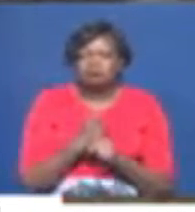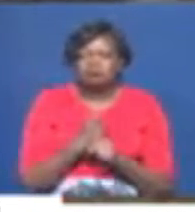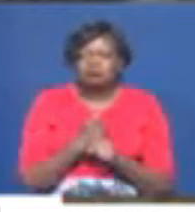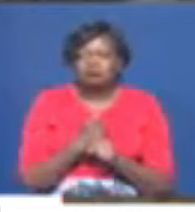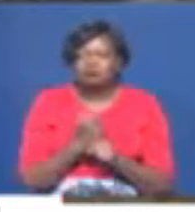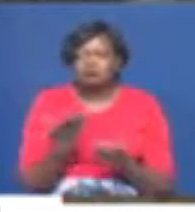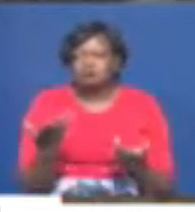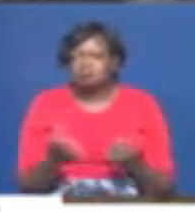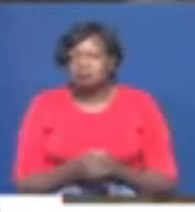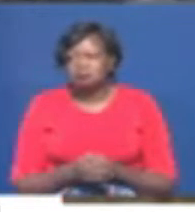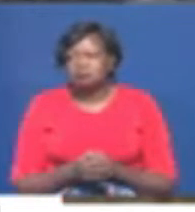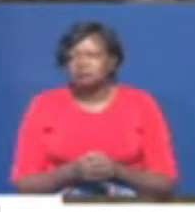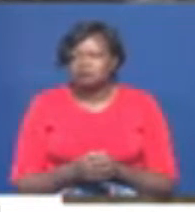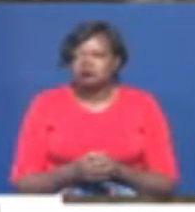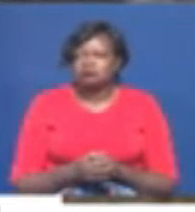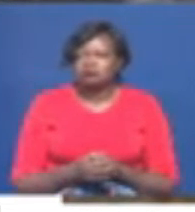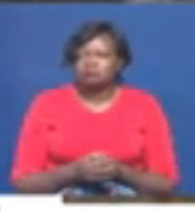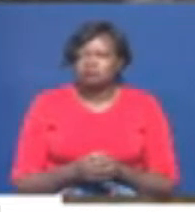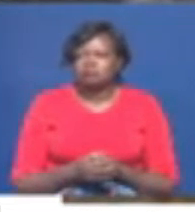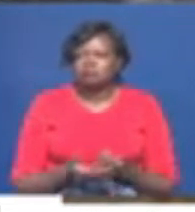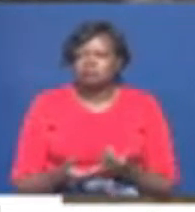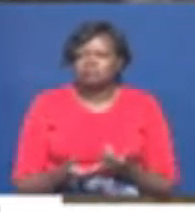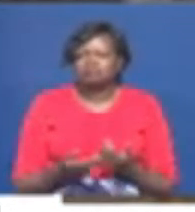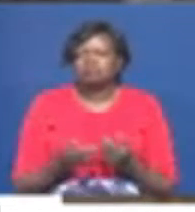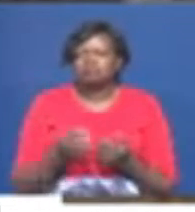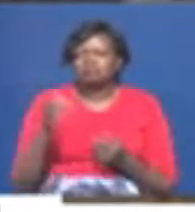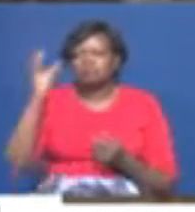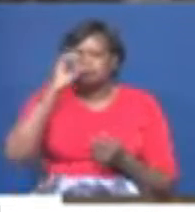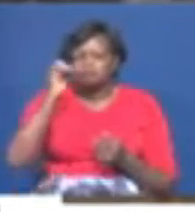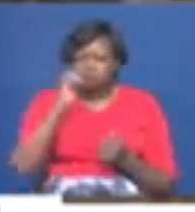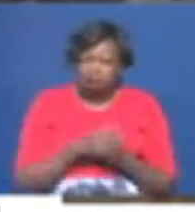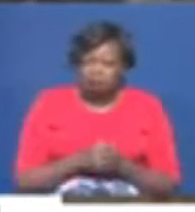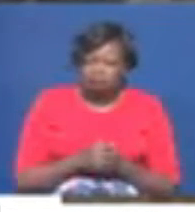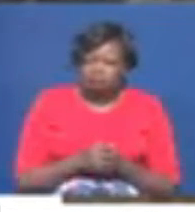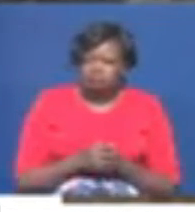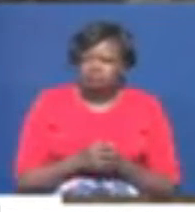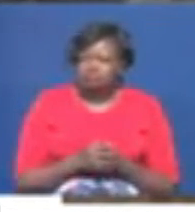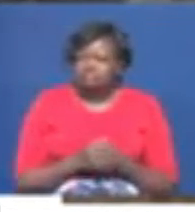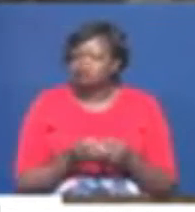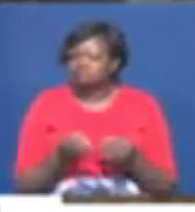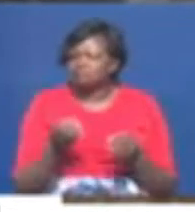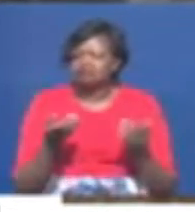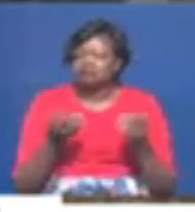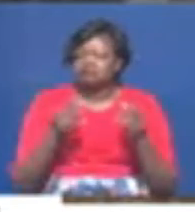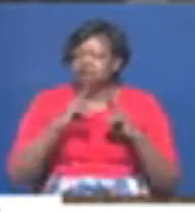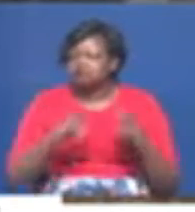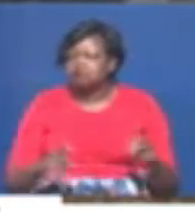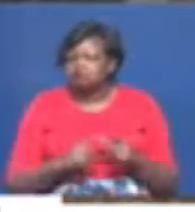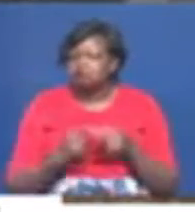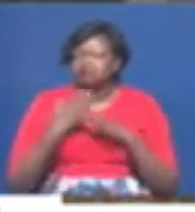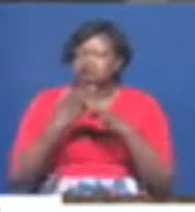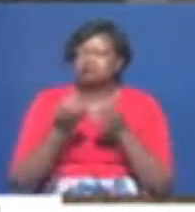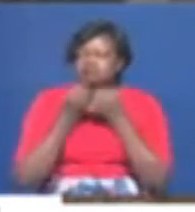pollsters. They don't conduct opinion polls. They don't share